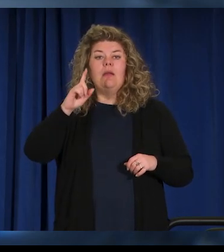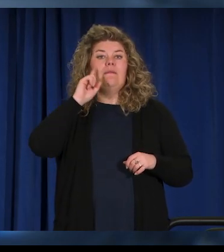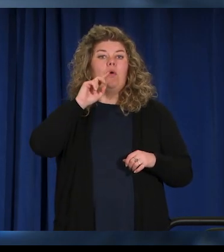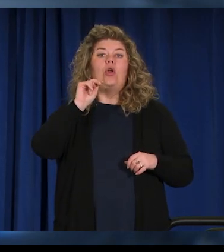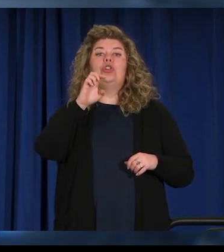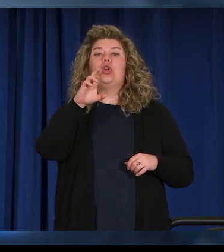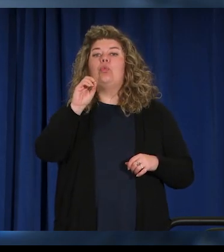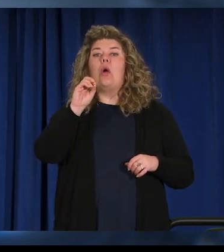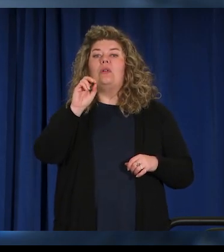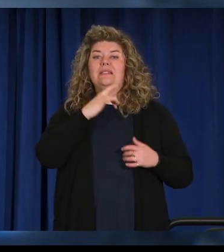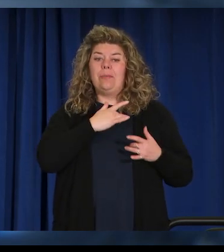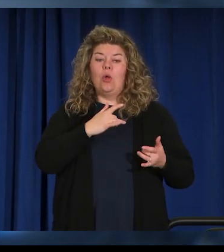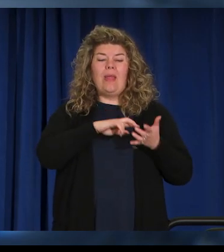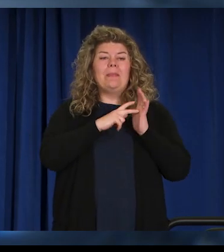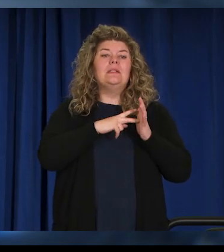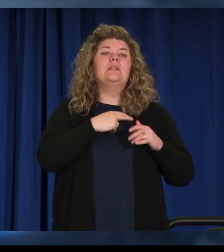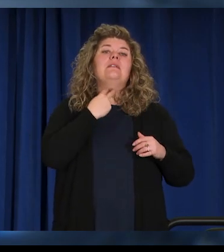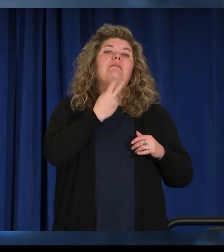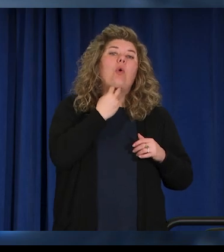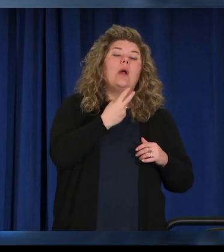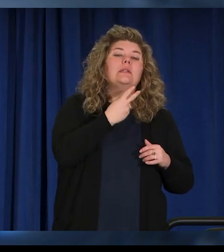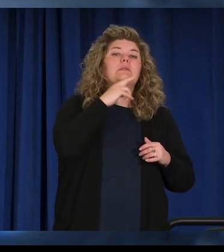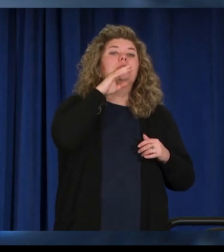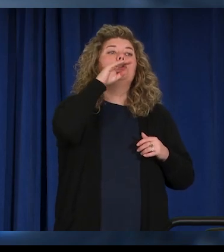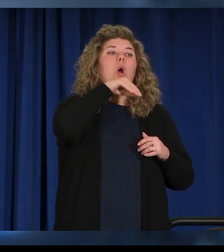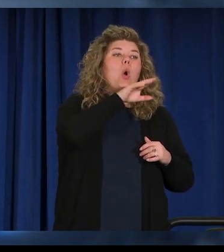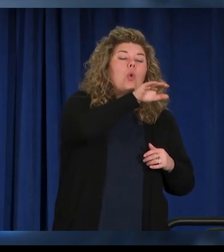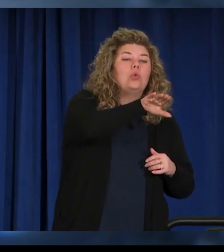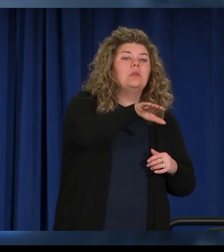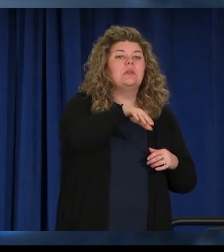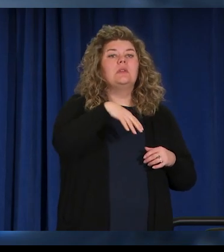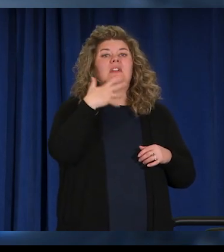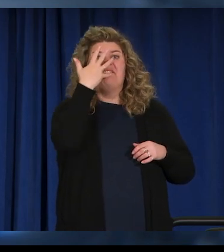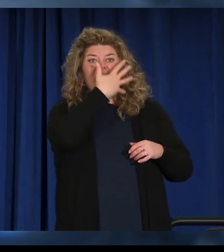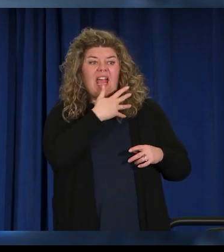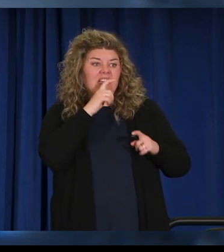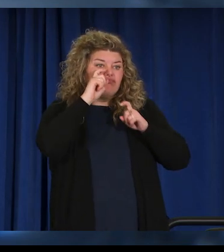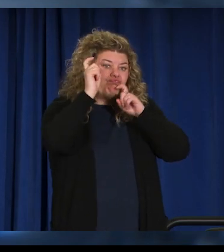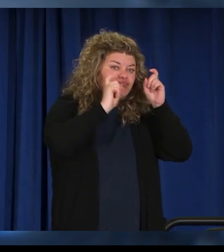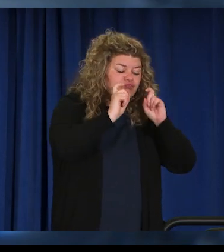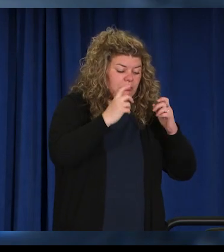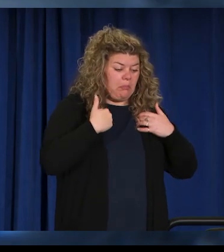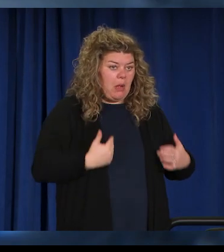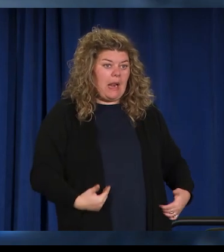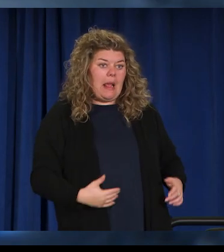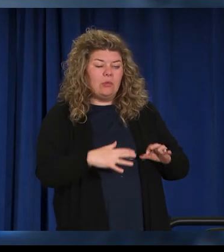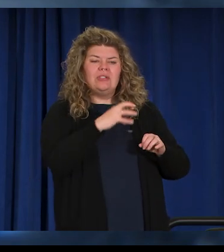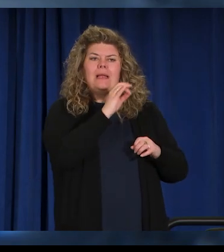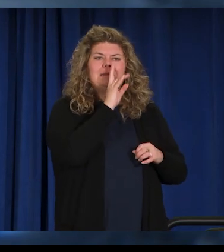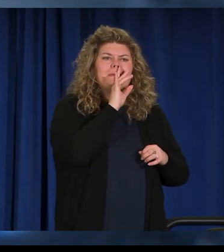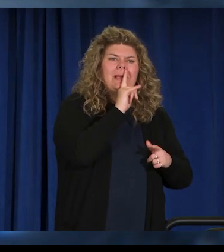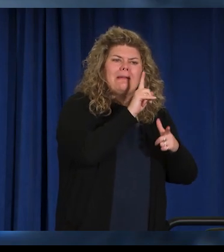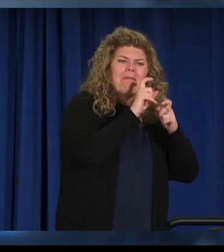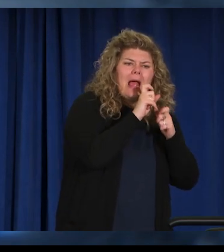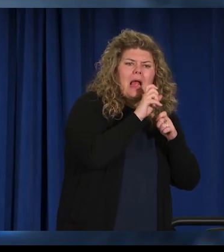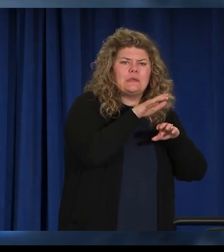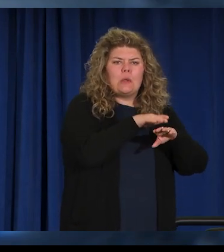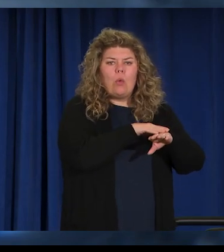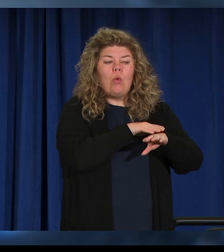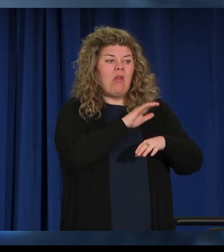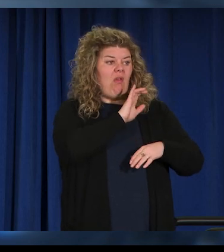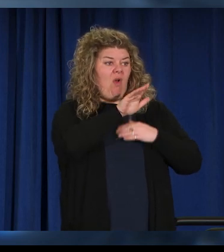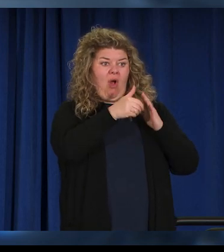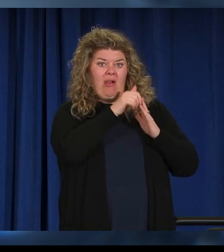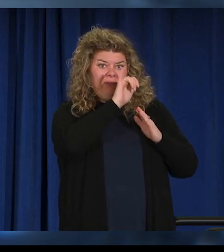looking at things such as tone of voice, facial expressions, body language, and even the speed of speech. And they all play a large role in